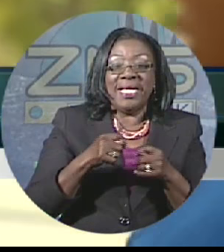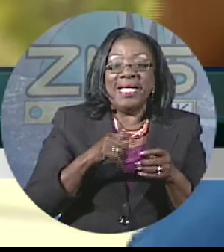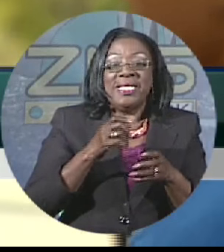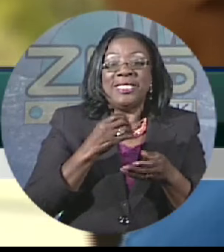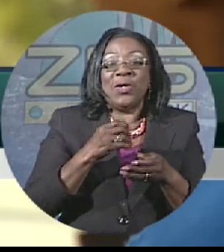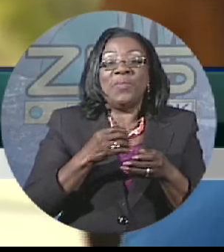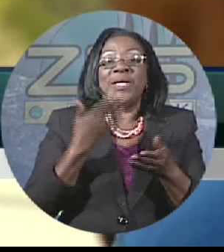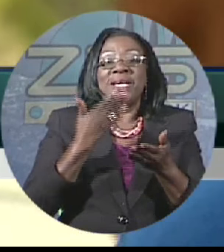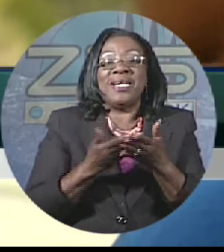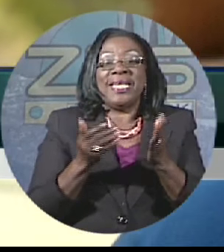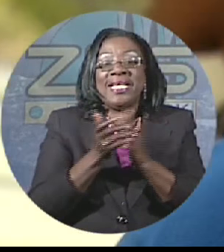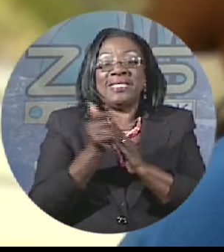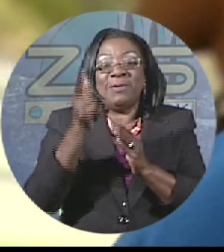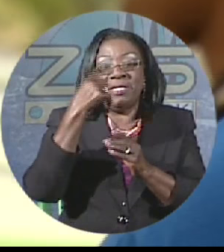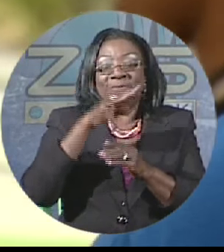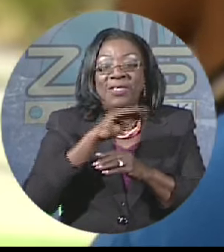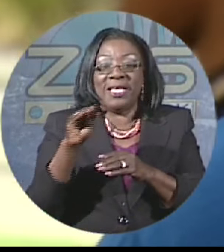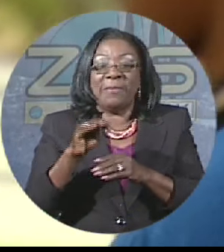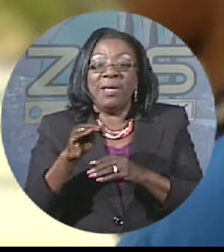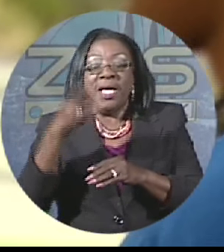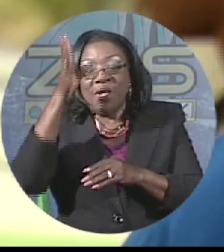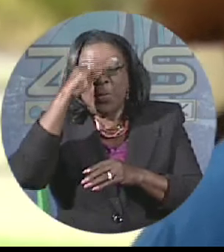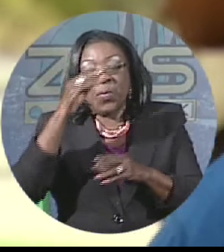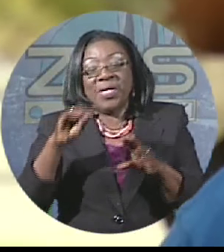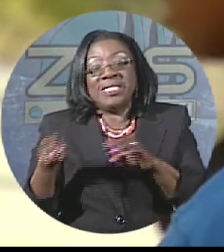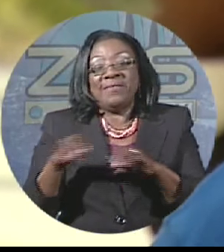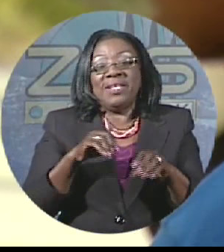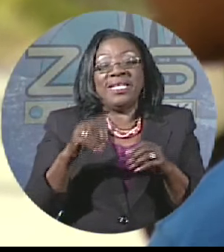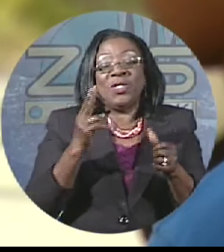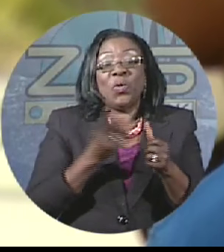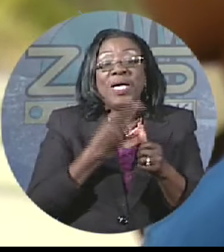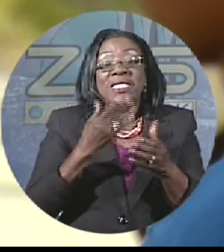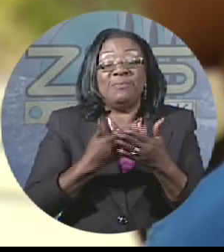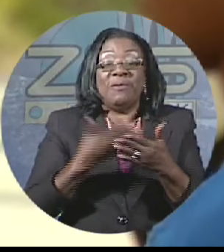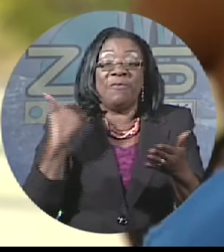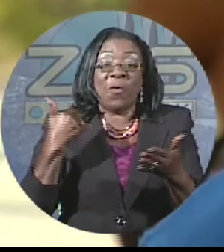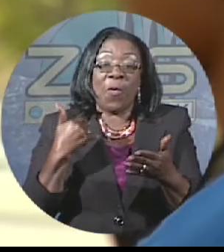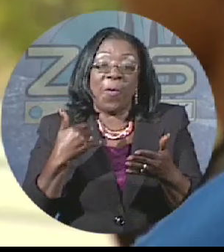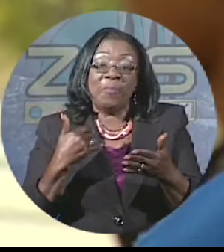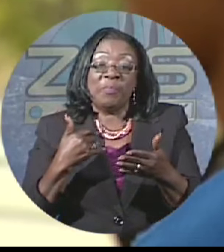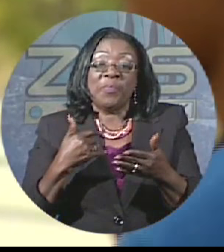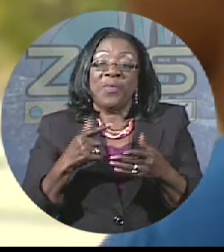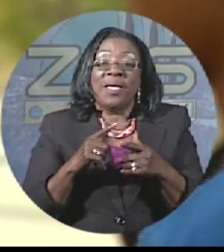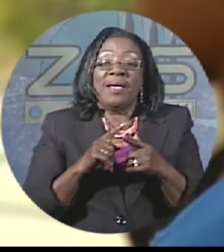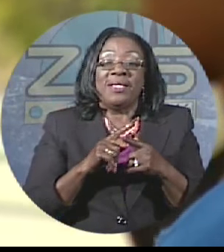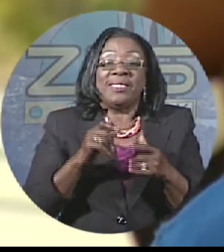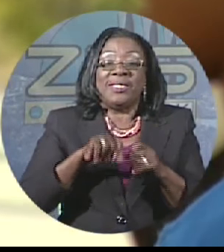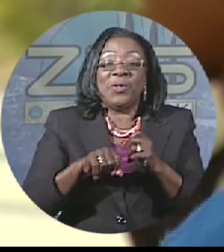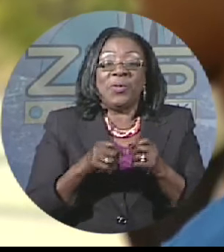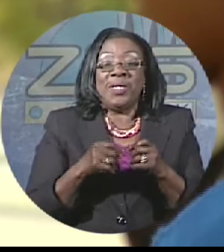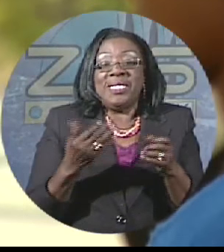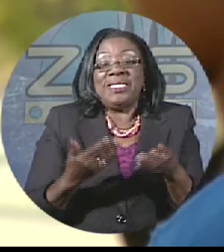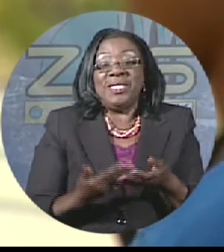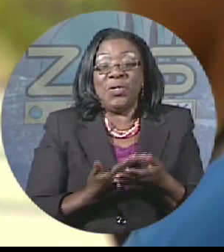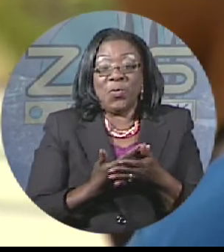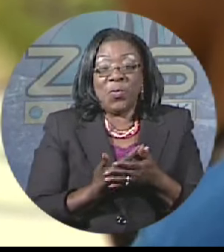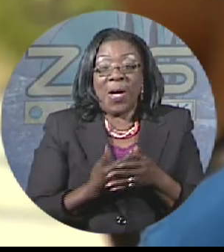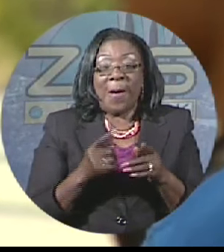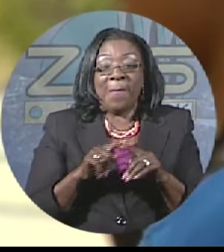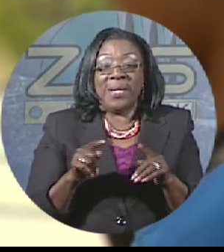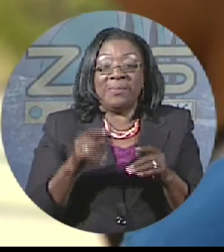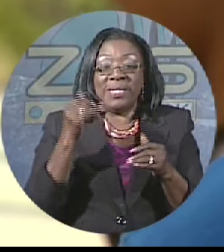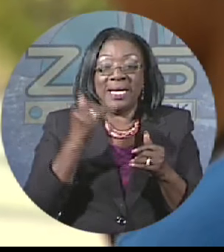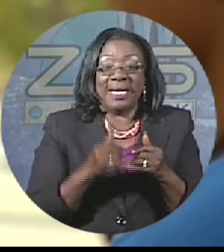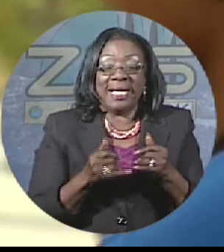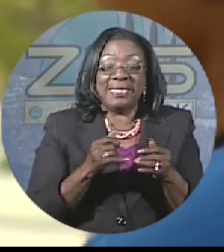be a good experience for them. The boys have done it maybe twice before, but we've changed up the team. So fairly new, but over the last year, they've